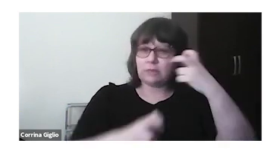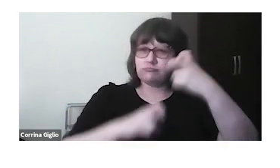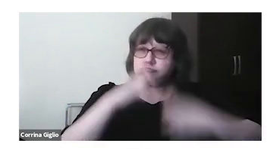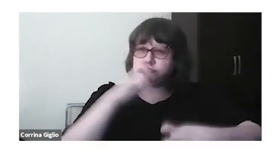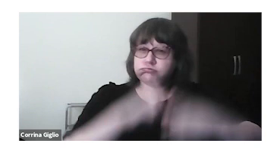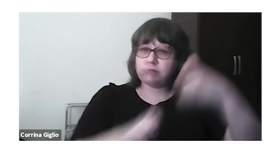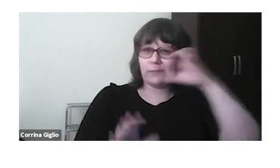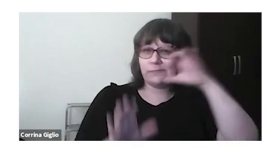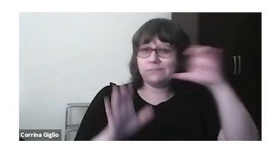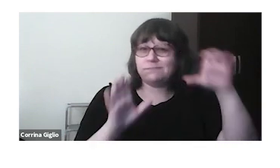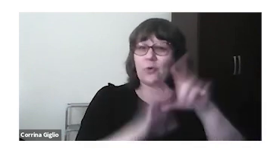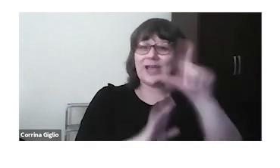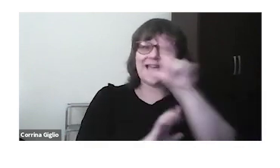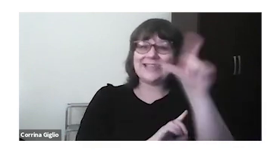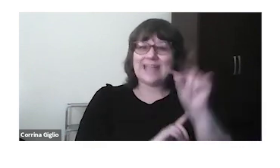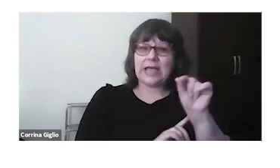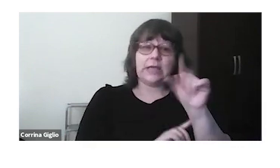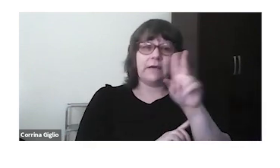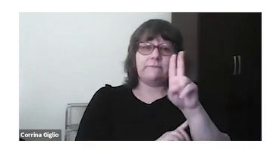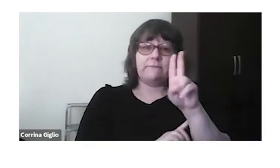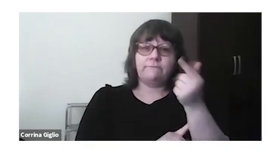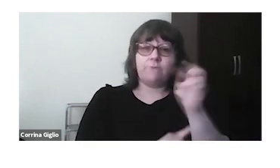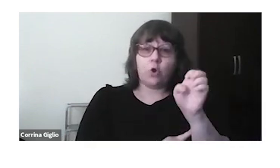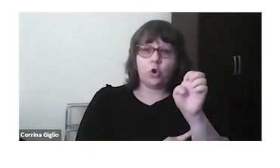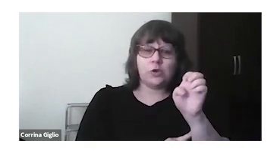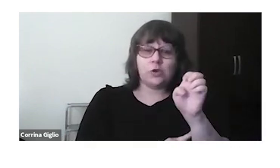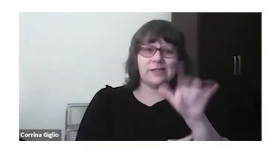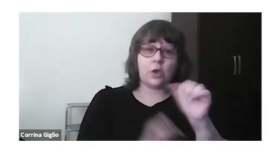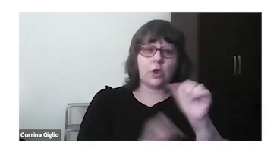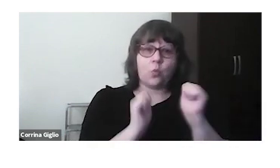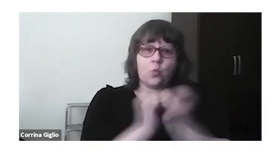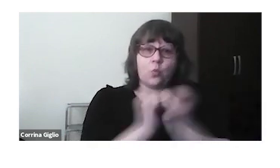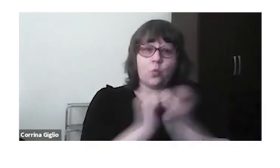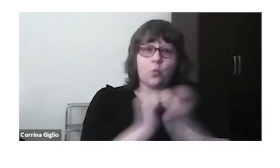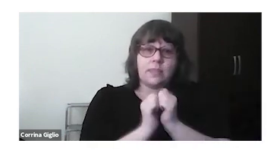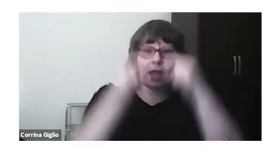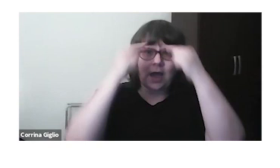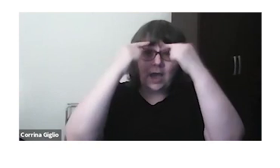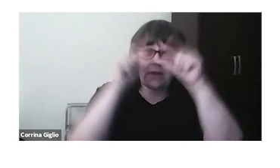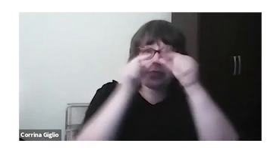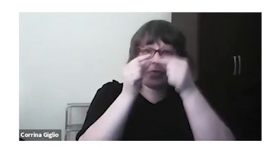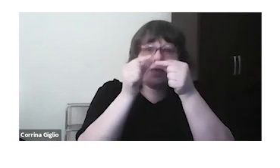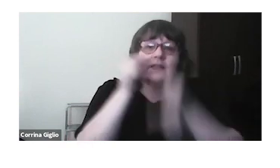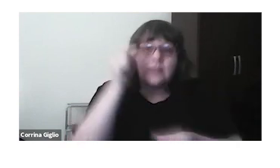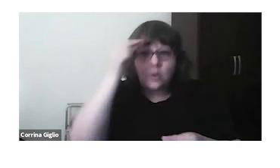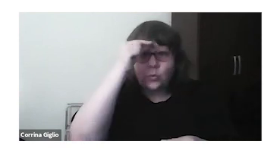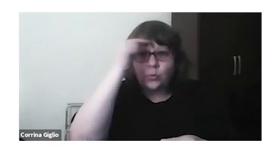Vogue Italia spread. We see her with the thin eyebrows, the